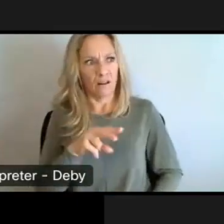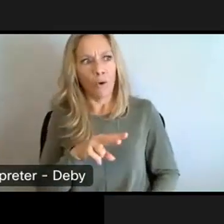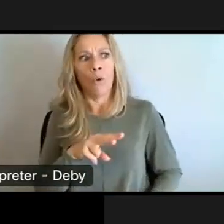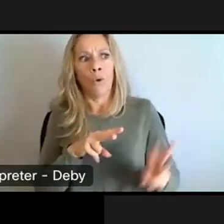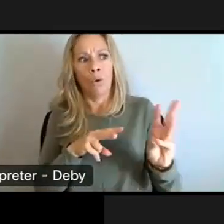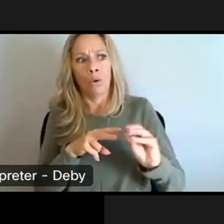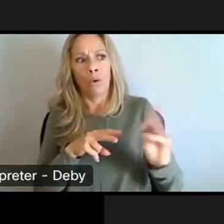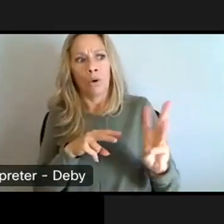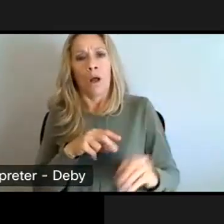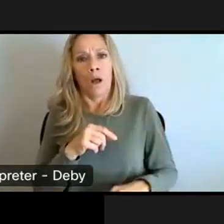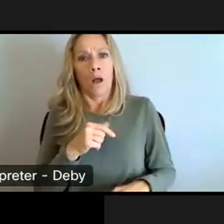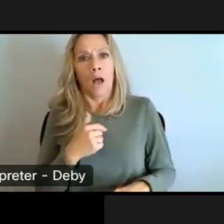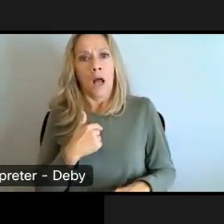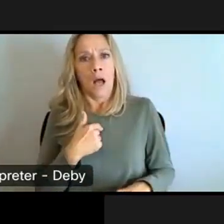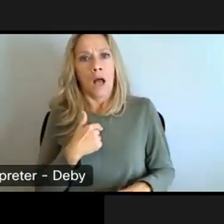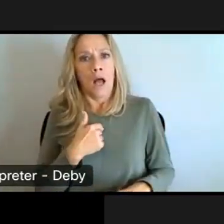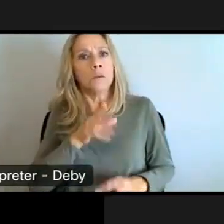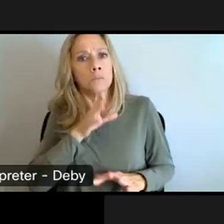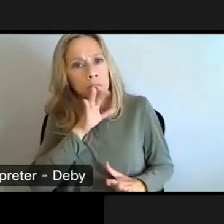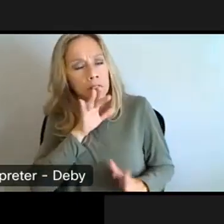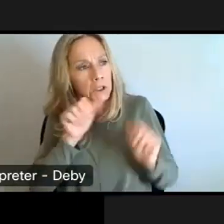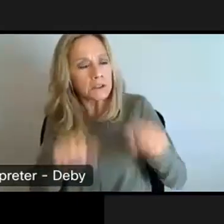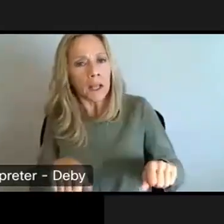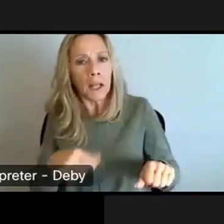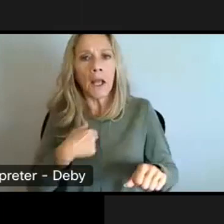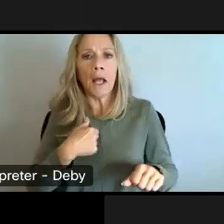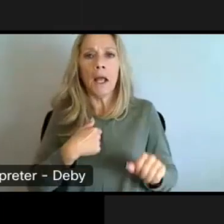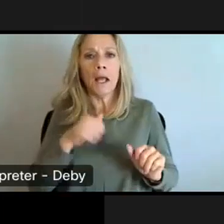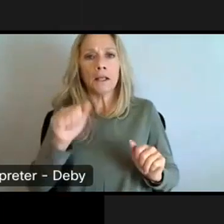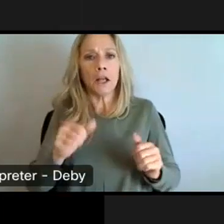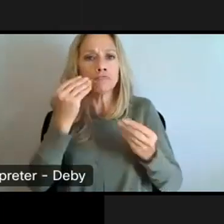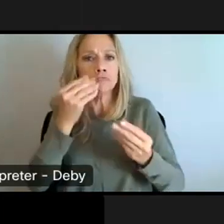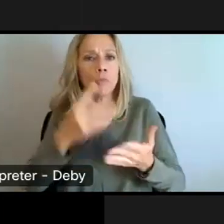Like, I'm articulate. I can form my thoughts.